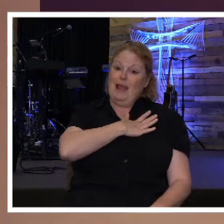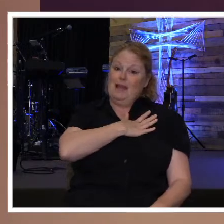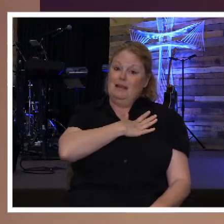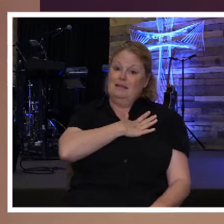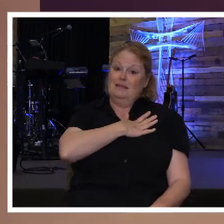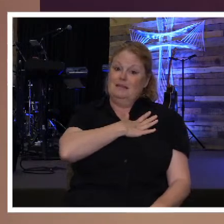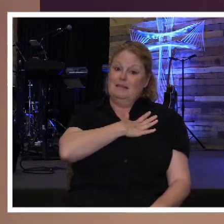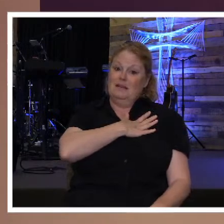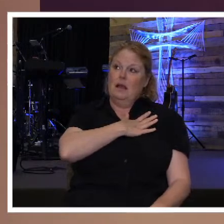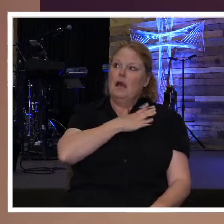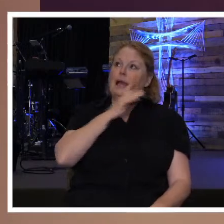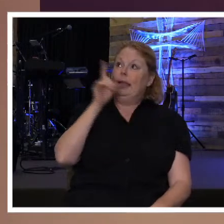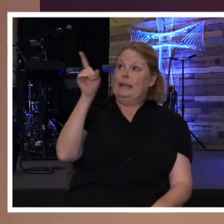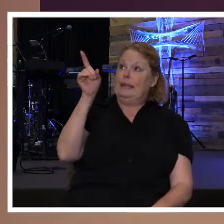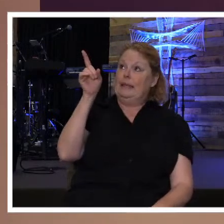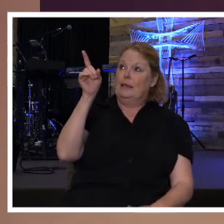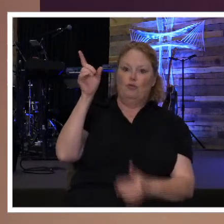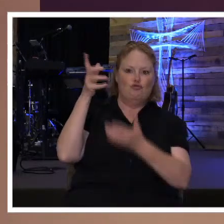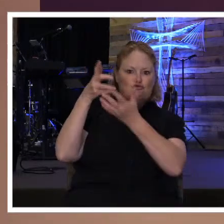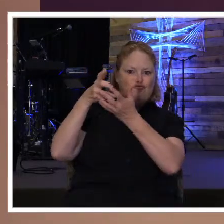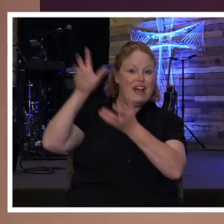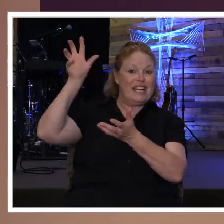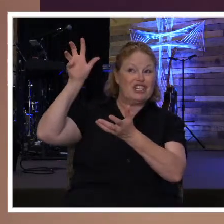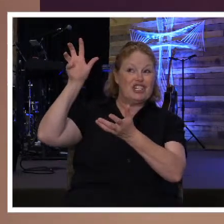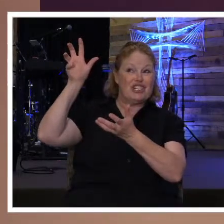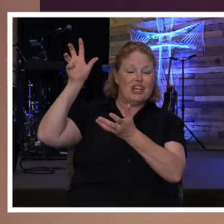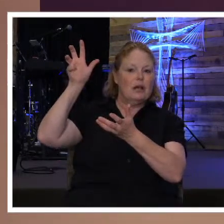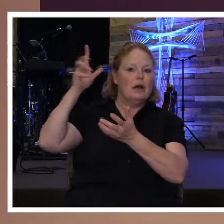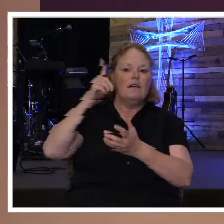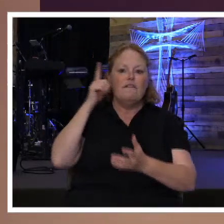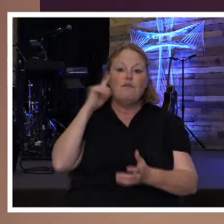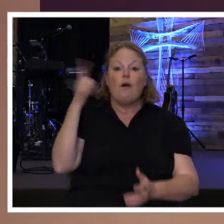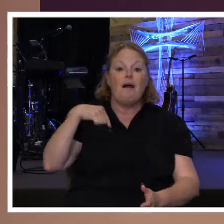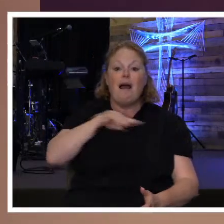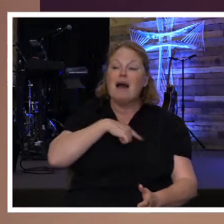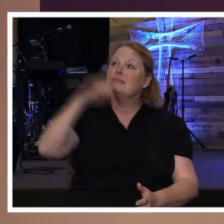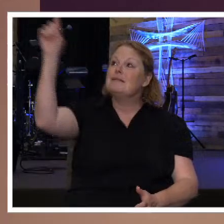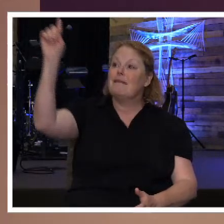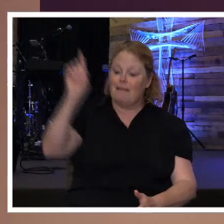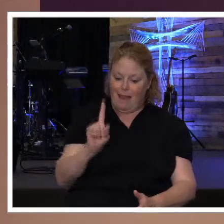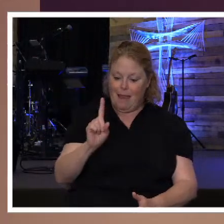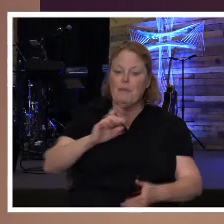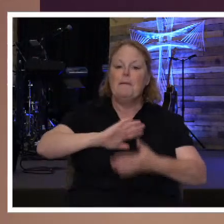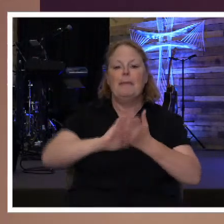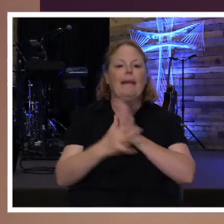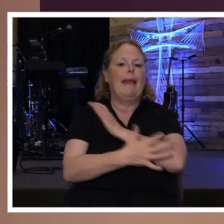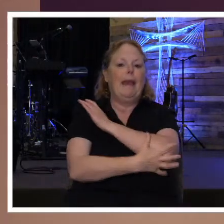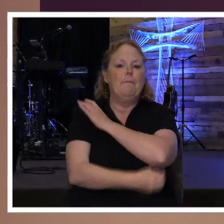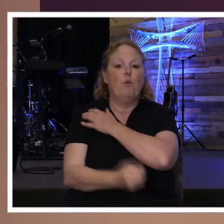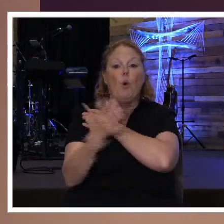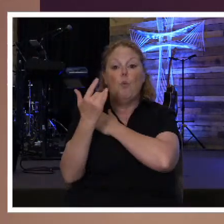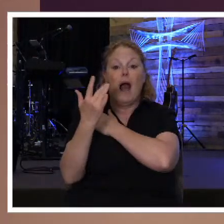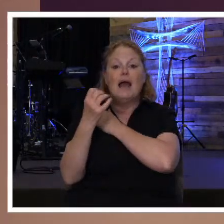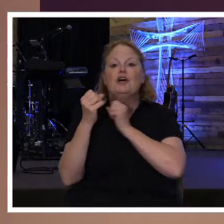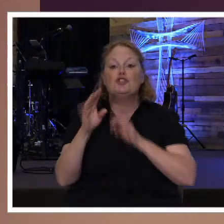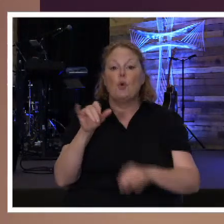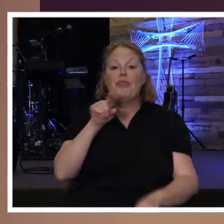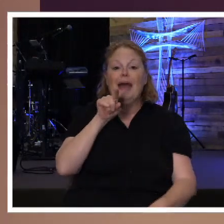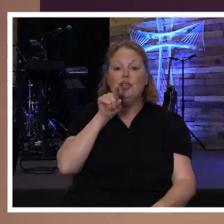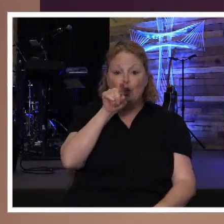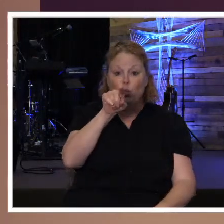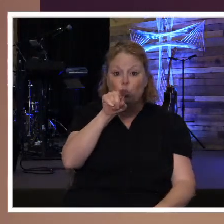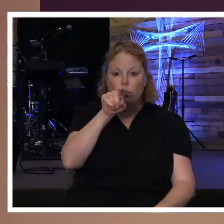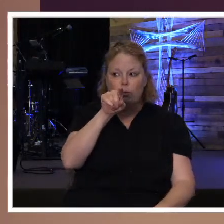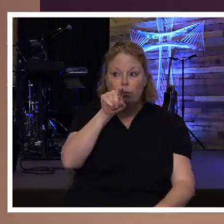that though he was rich, yet for our sakes he became poor, so that you..." Now look at your neighbor and say, "He's talking about